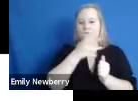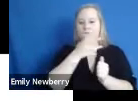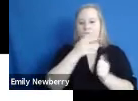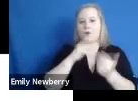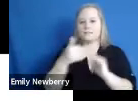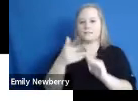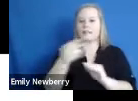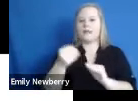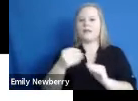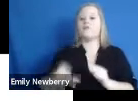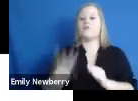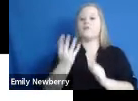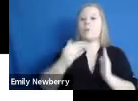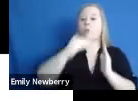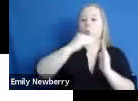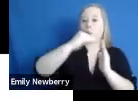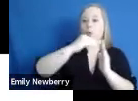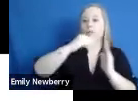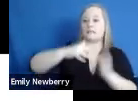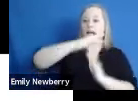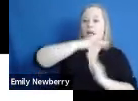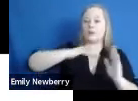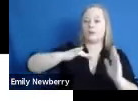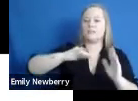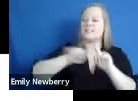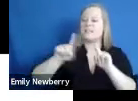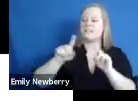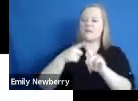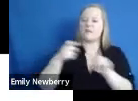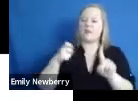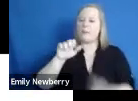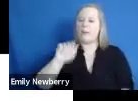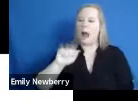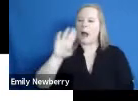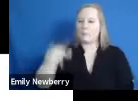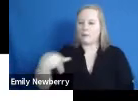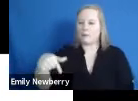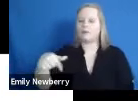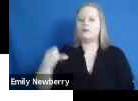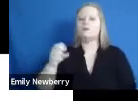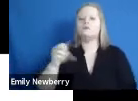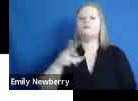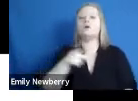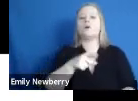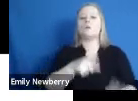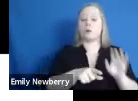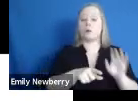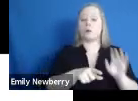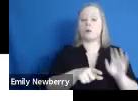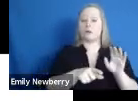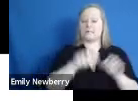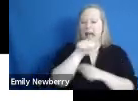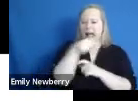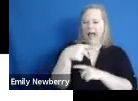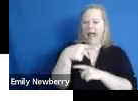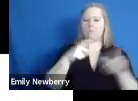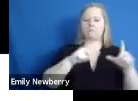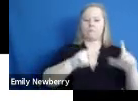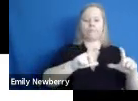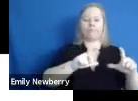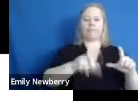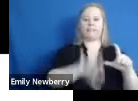are a little bit different than Albuquerque, so we came up with this Southwest Plant Selector app. This was also a graduate